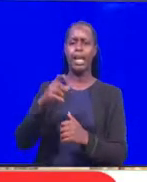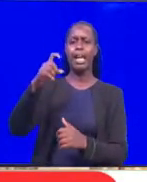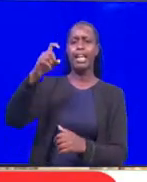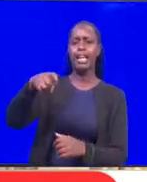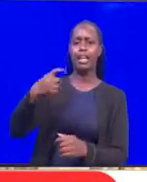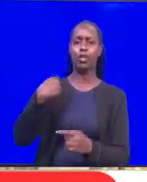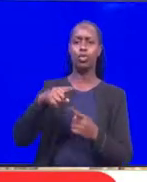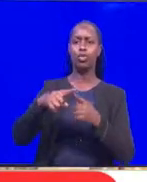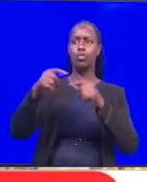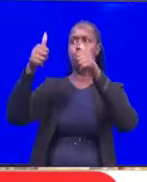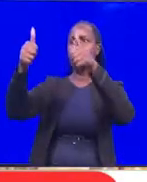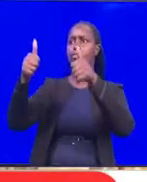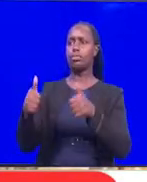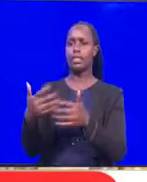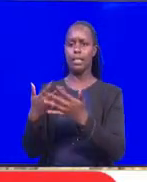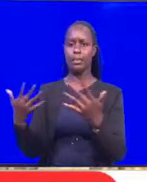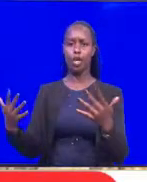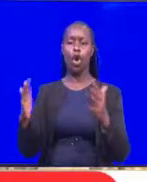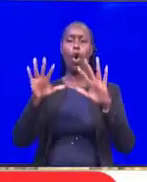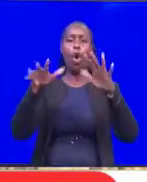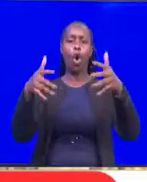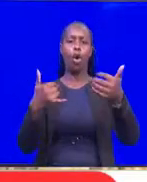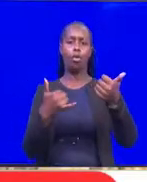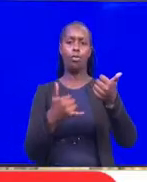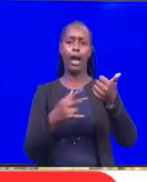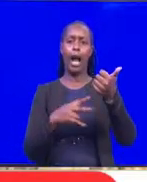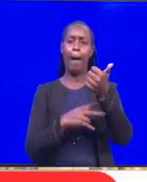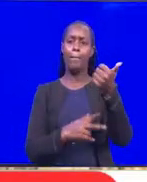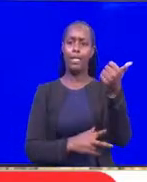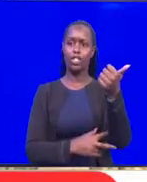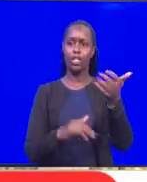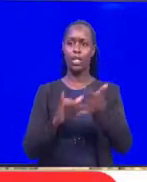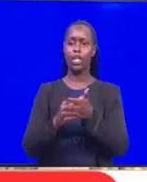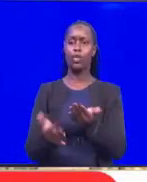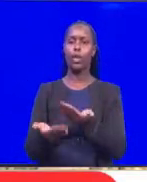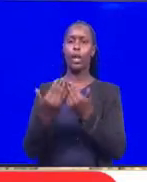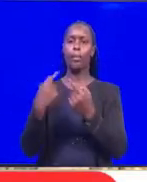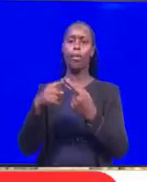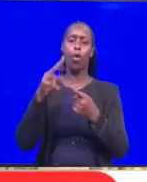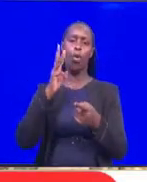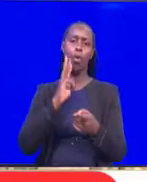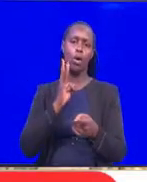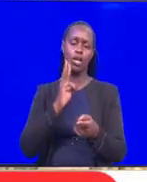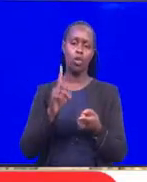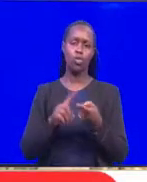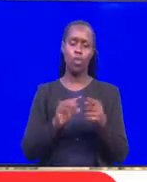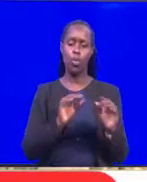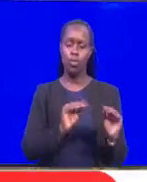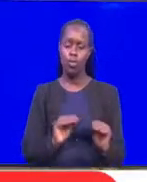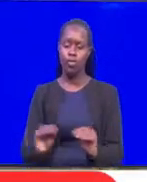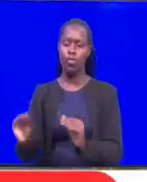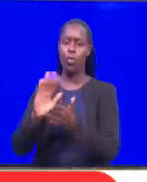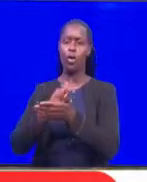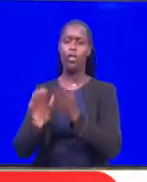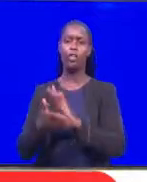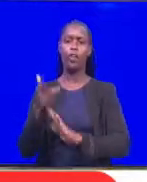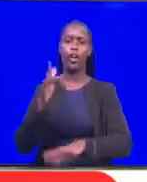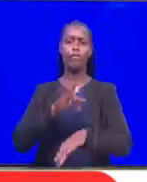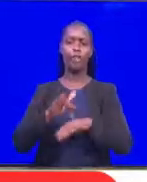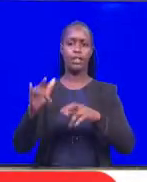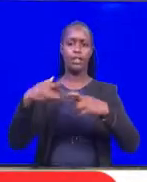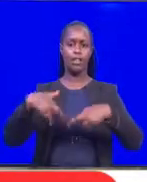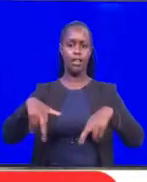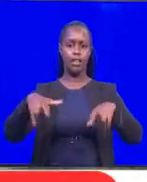will enable the flow of water to pass with the big rocks that actually are flowing through this river. On the other